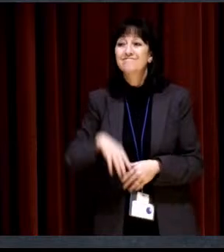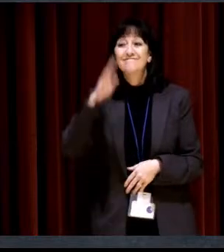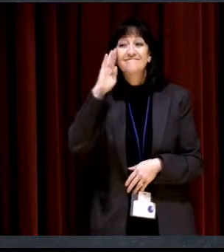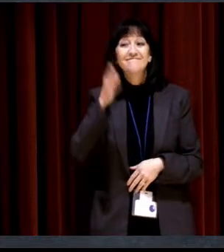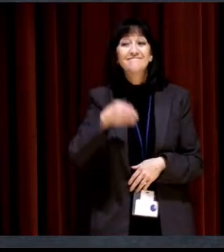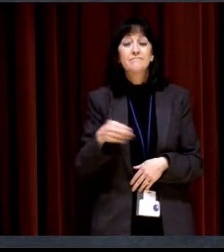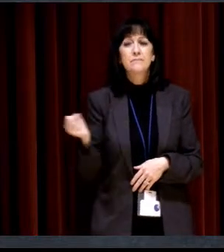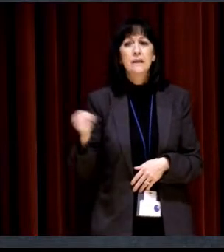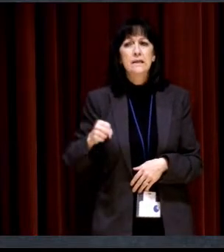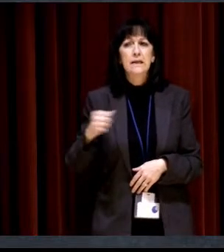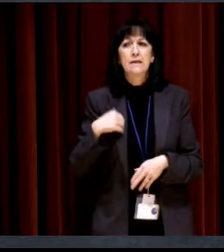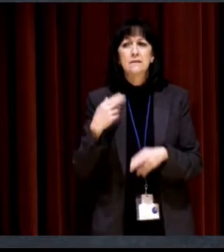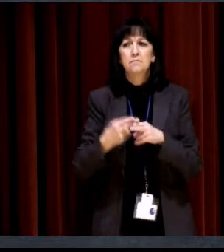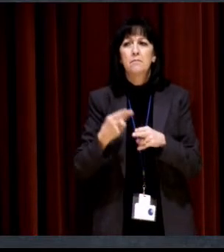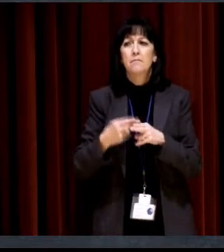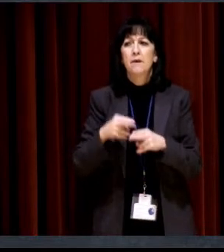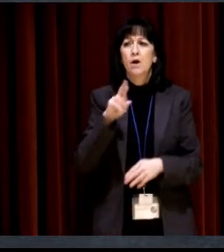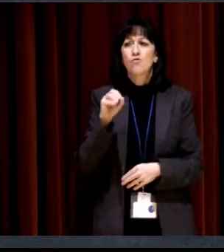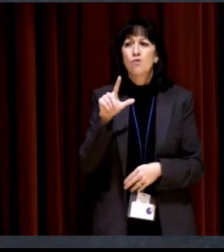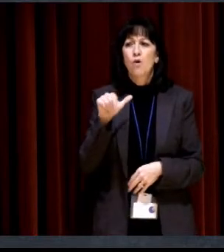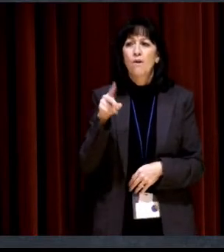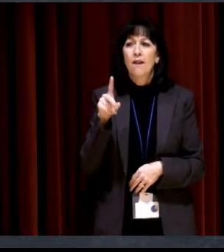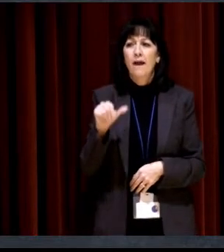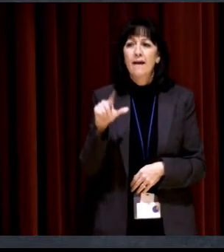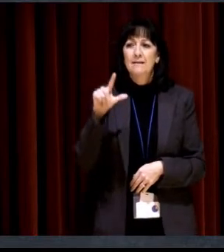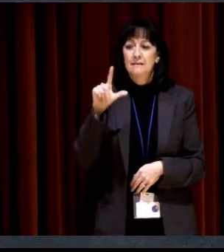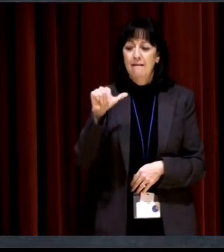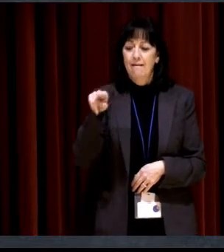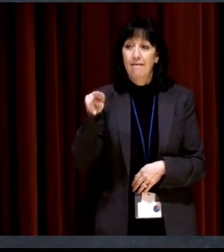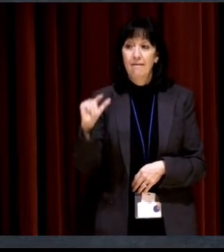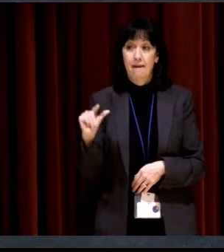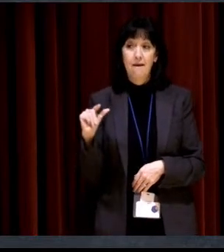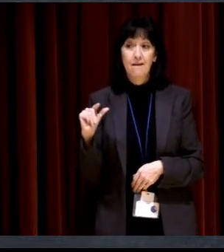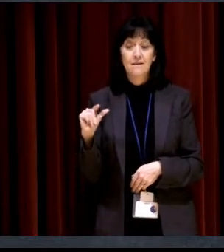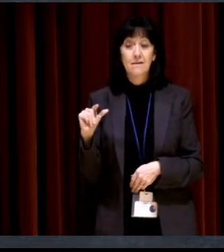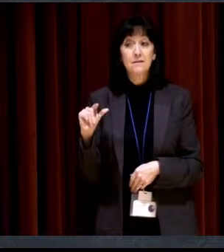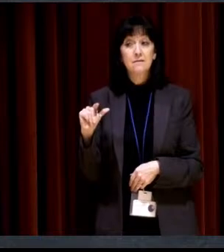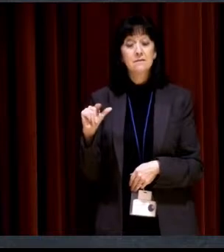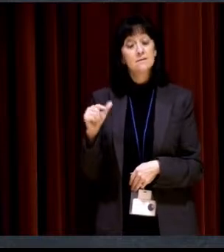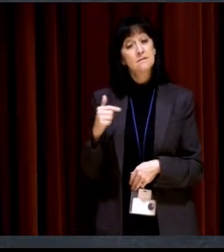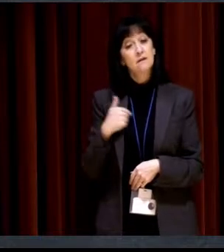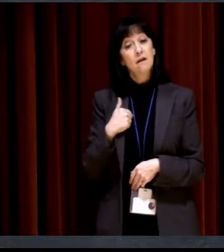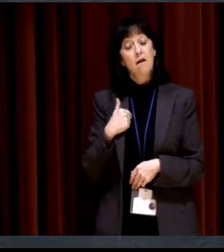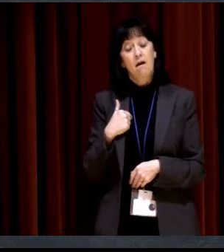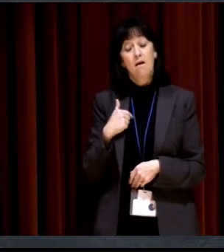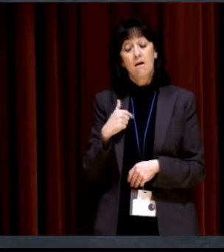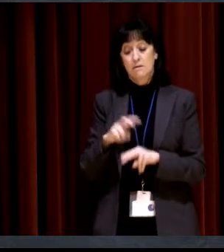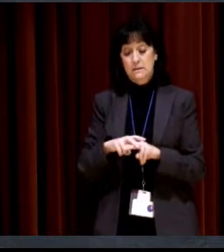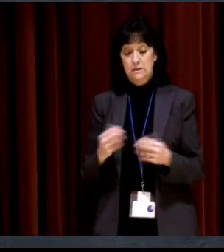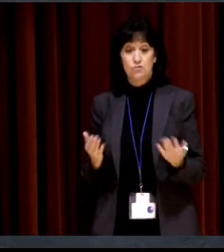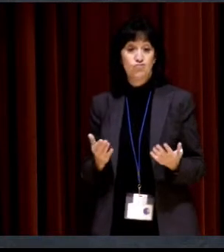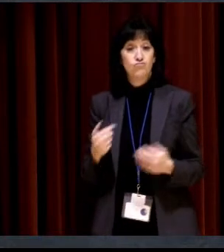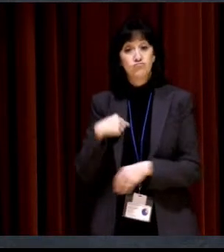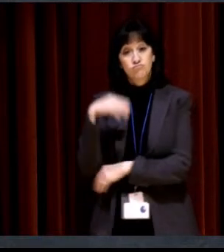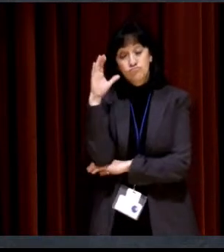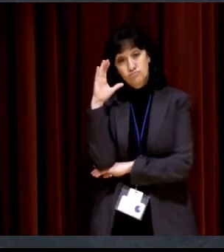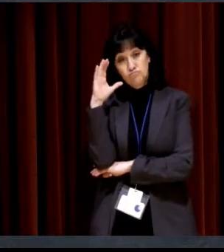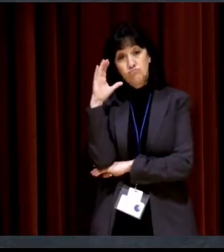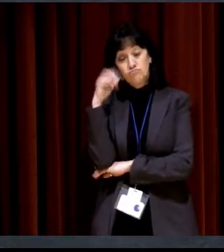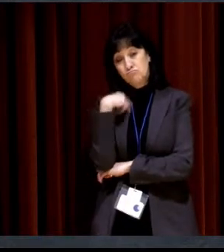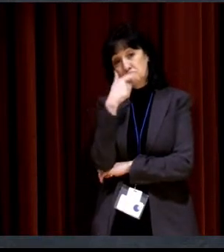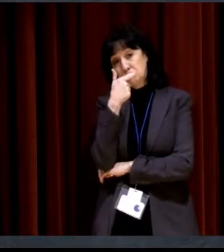Yes, my name is Rolanda Lang, and I listened to the presentation.